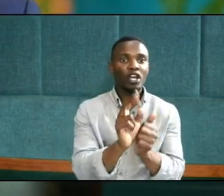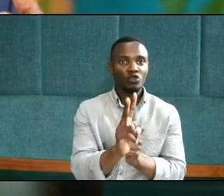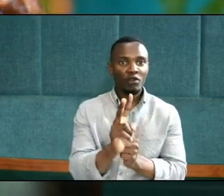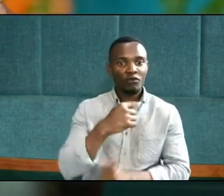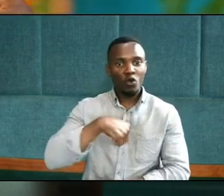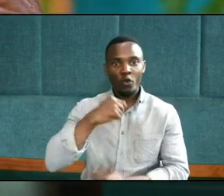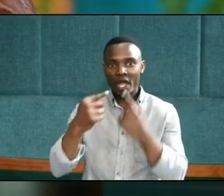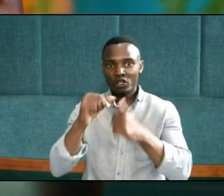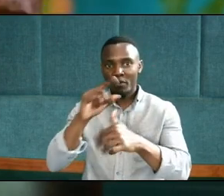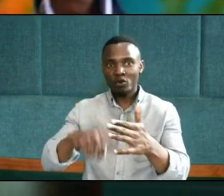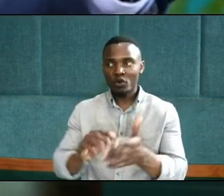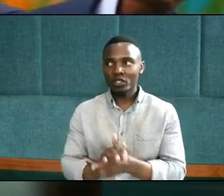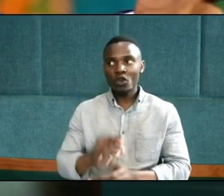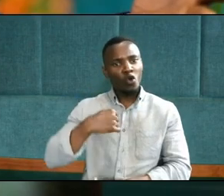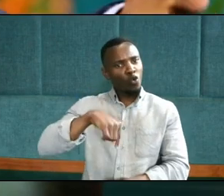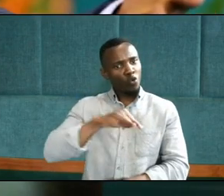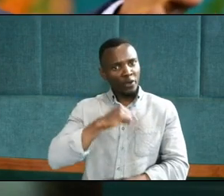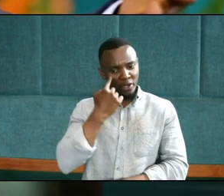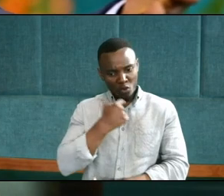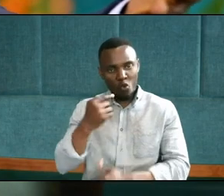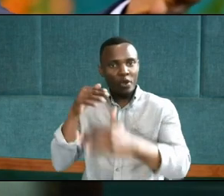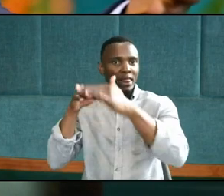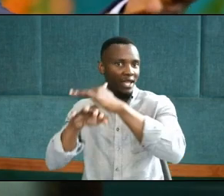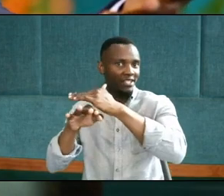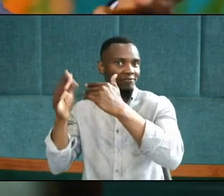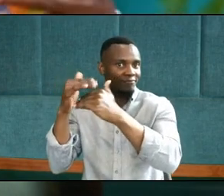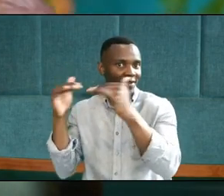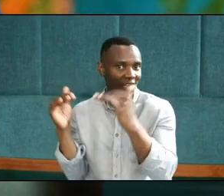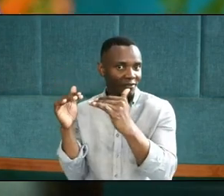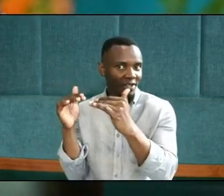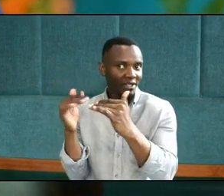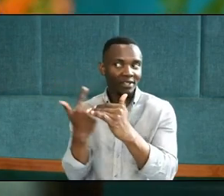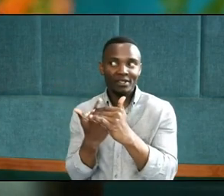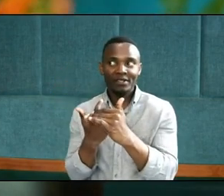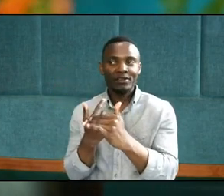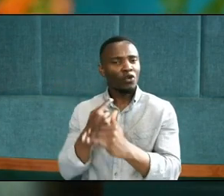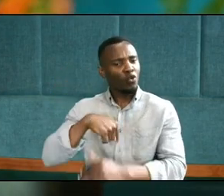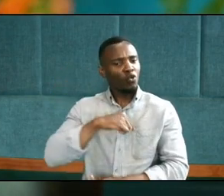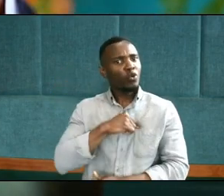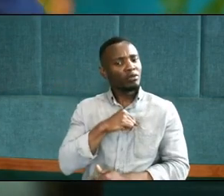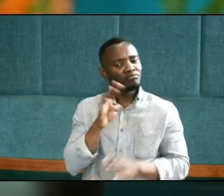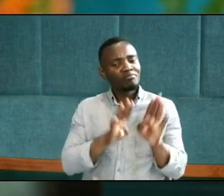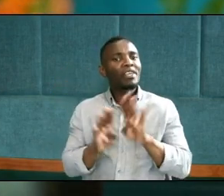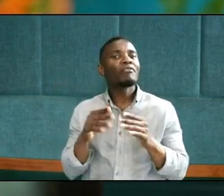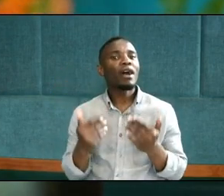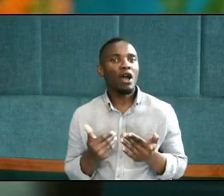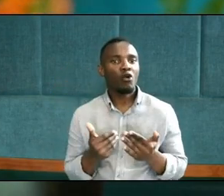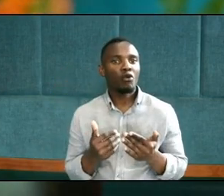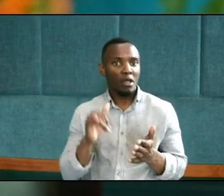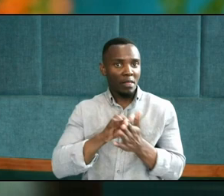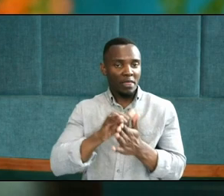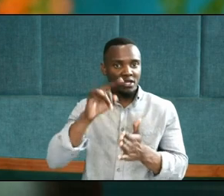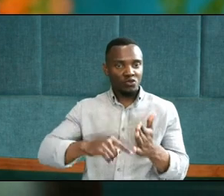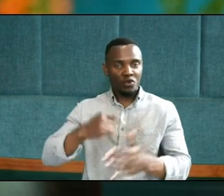we, therefore, we who are receiving the kingdom. Then how are we supposed to conduct ourselves? That is what I'm